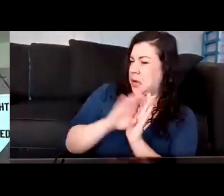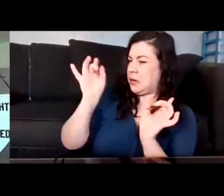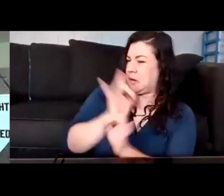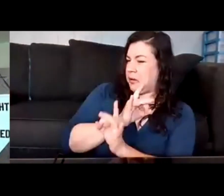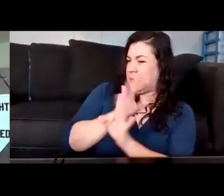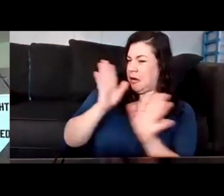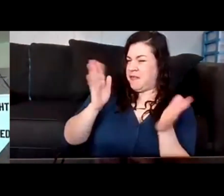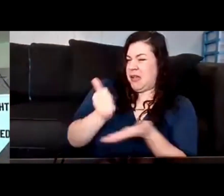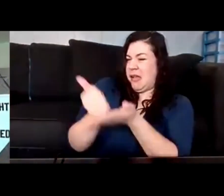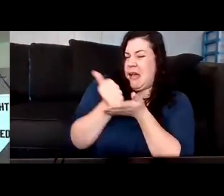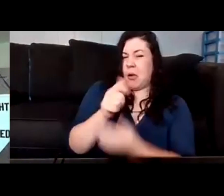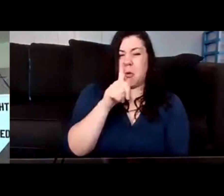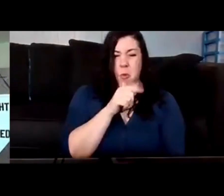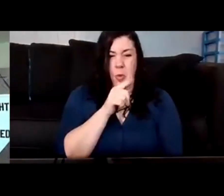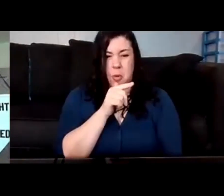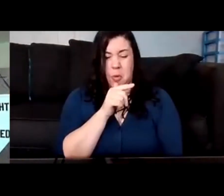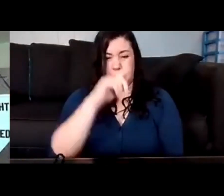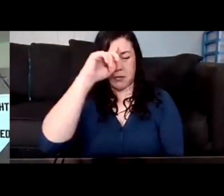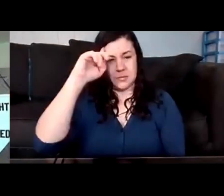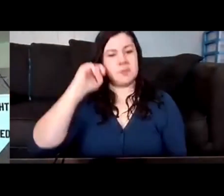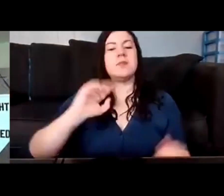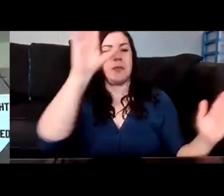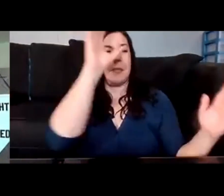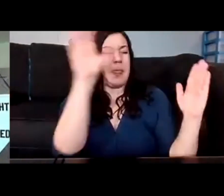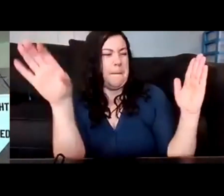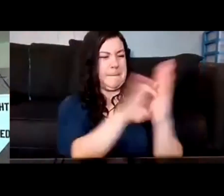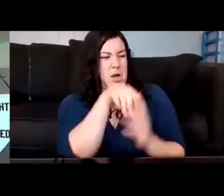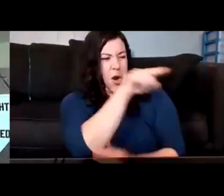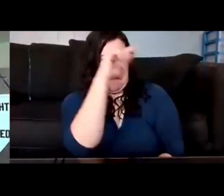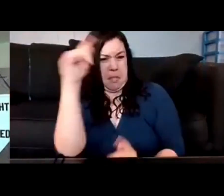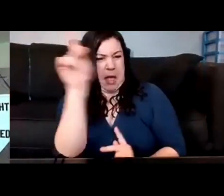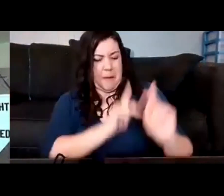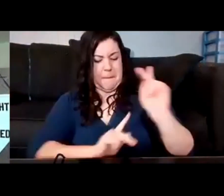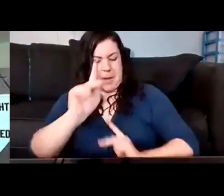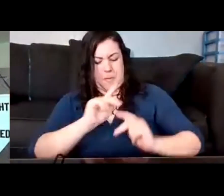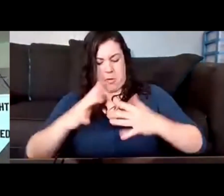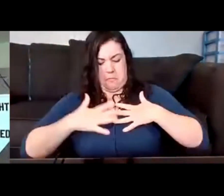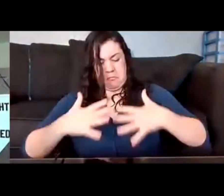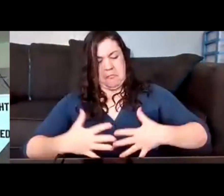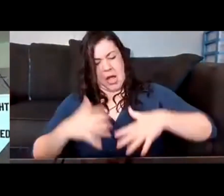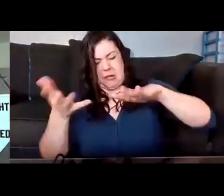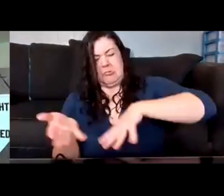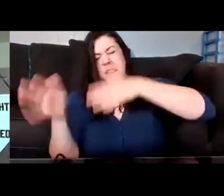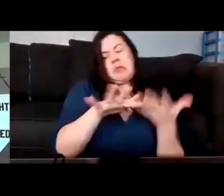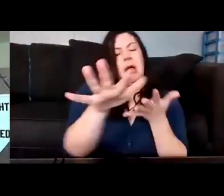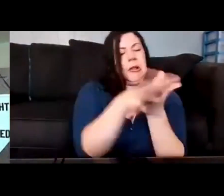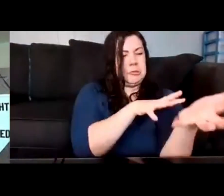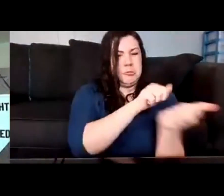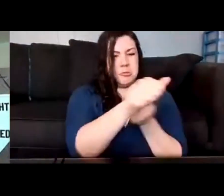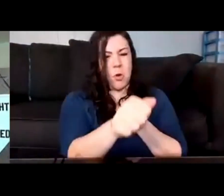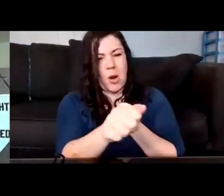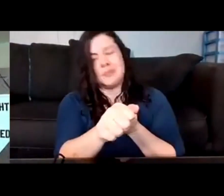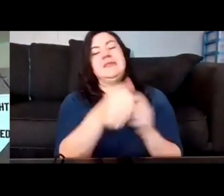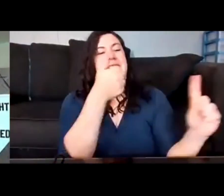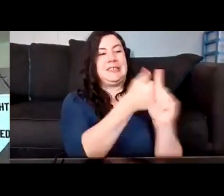Spectacle-centered imagery of Black destroyed bodies isn't simply kind of a representation of violence. It is a form